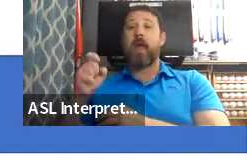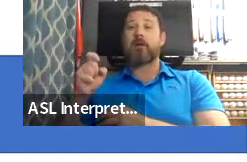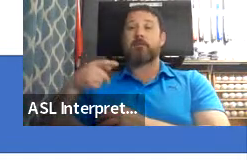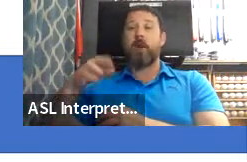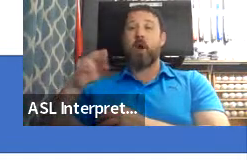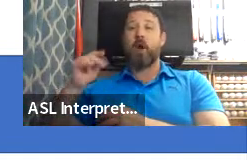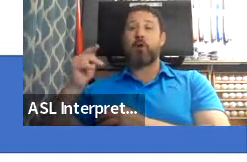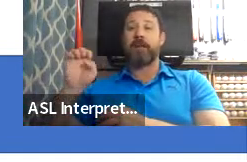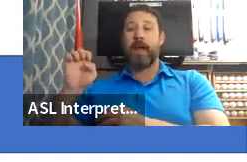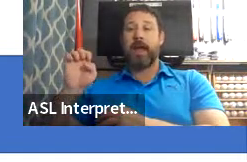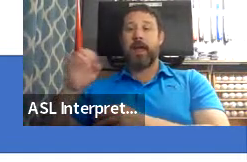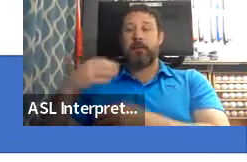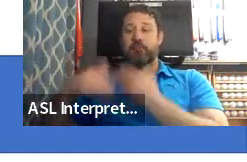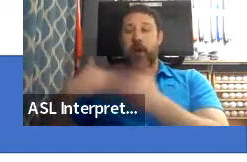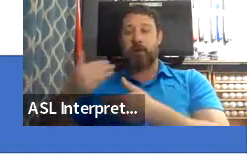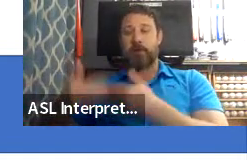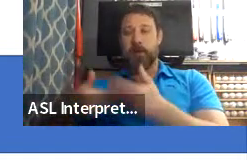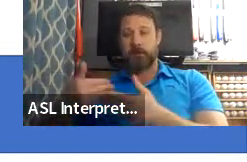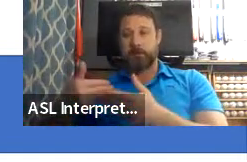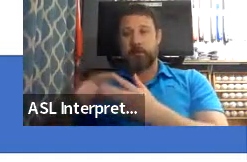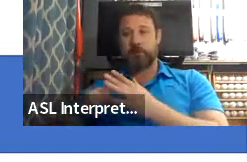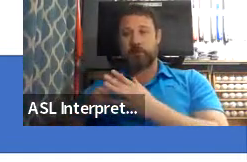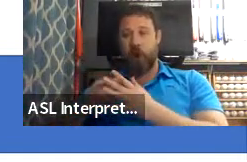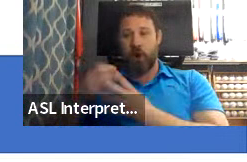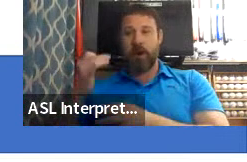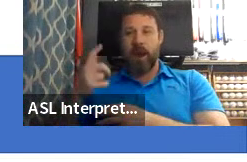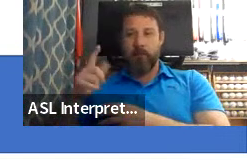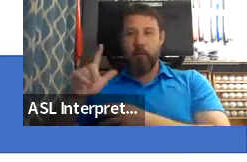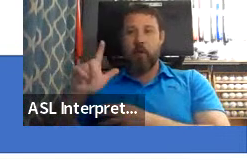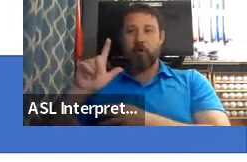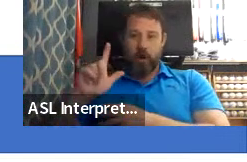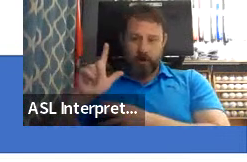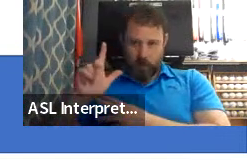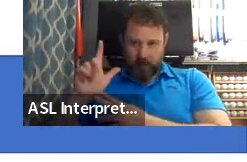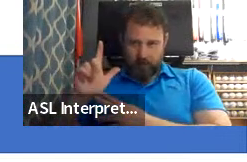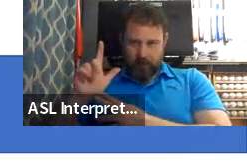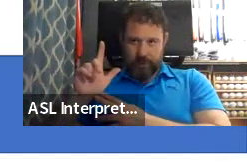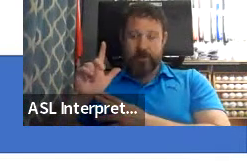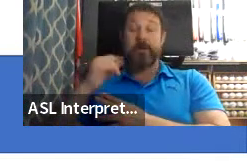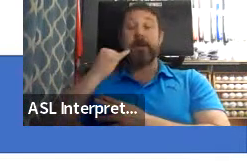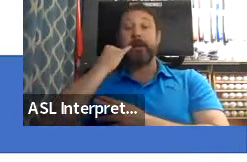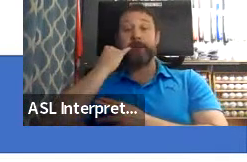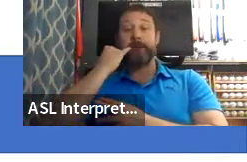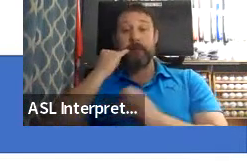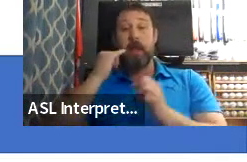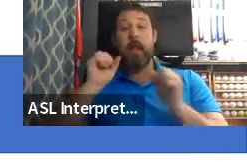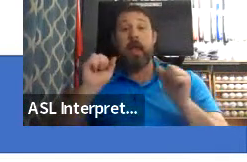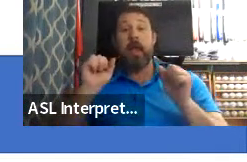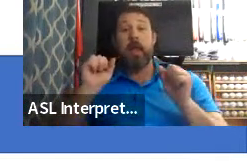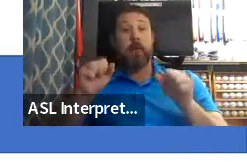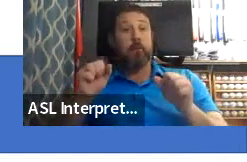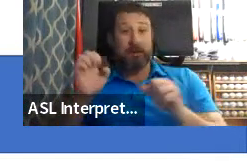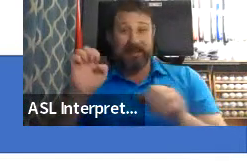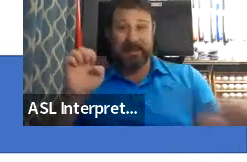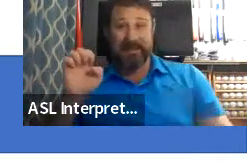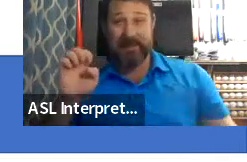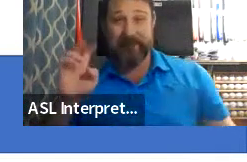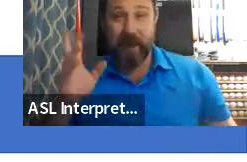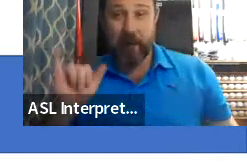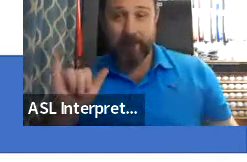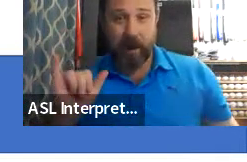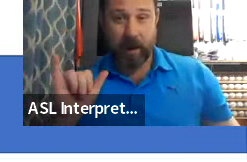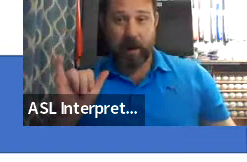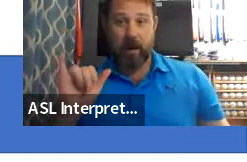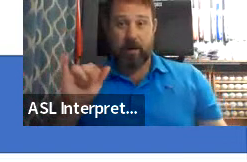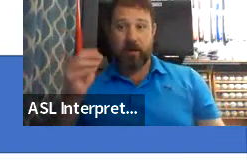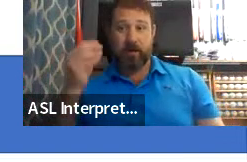process started in April of 2023. And if we're able to e-verify their information, then they